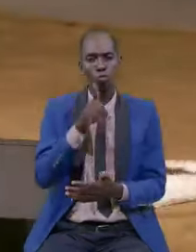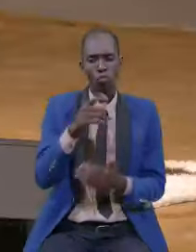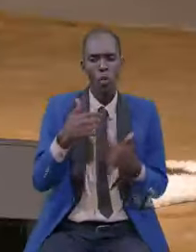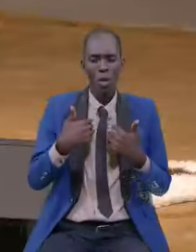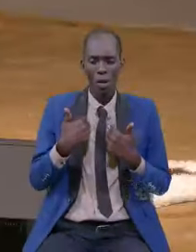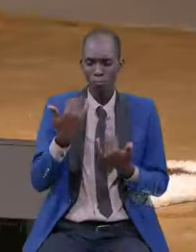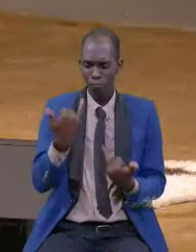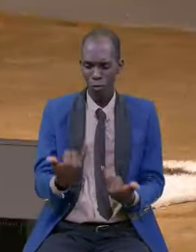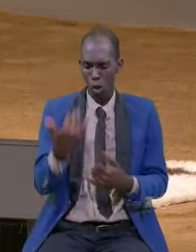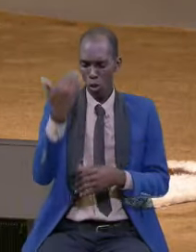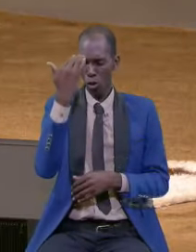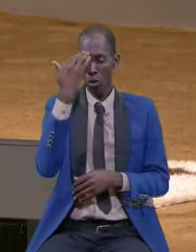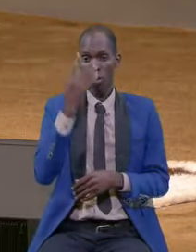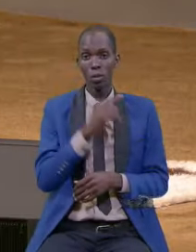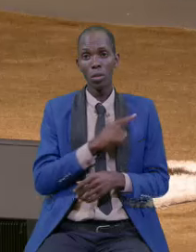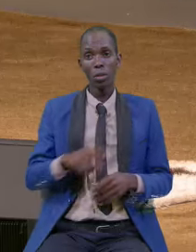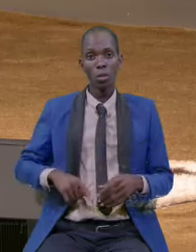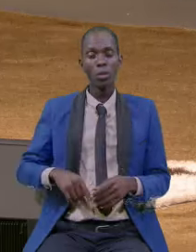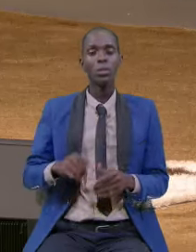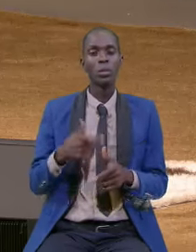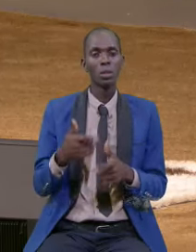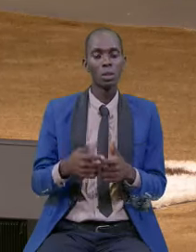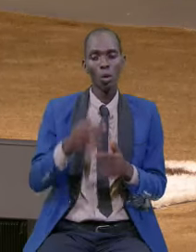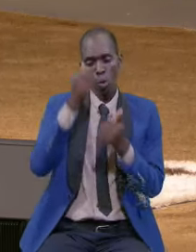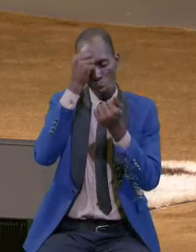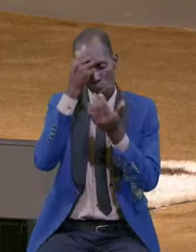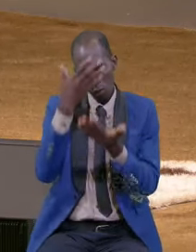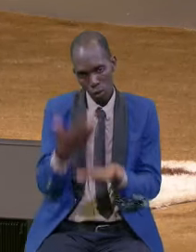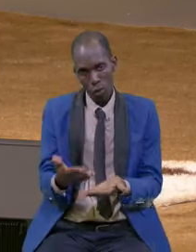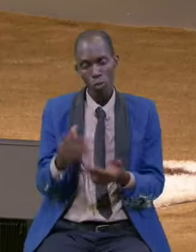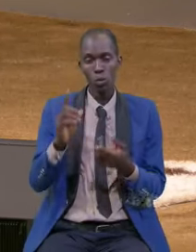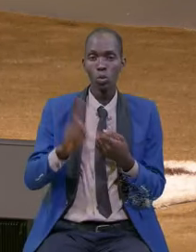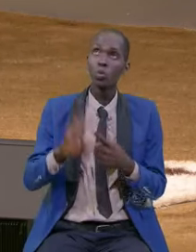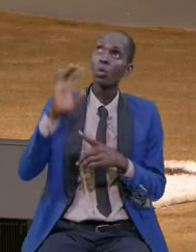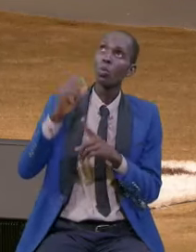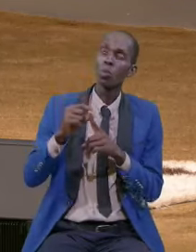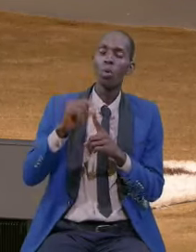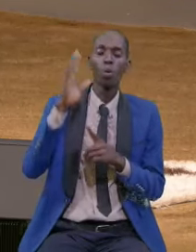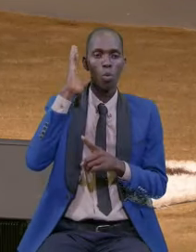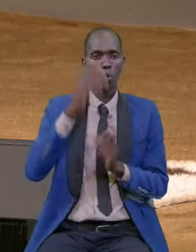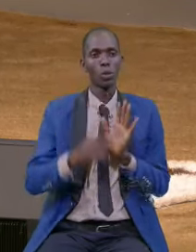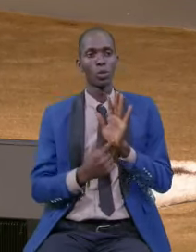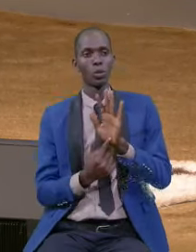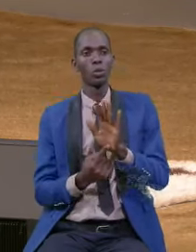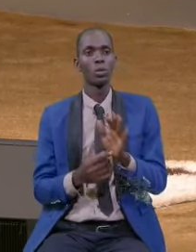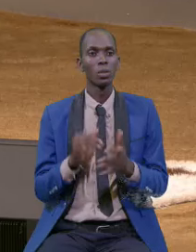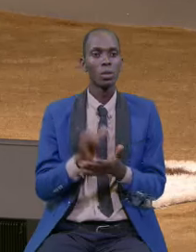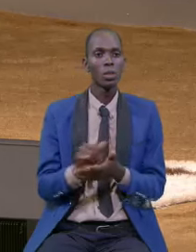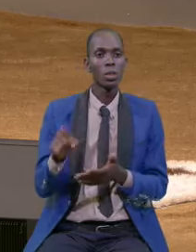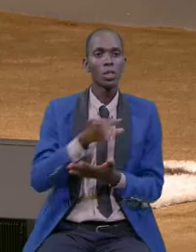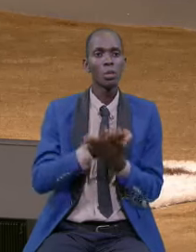Lord, obedience to the word will tell, ye became the servants